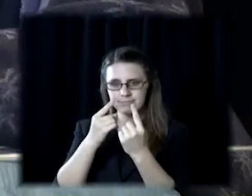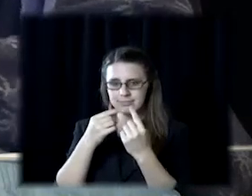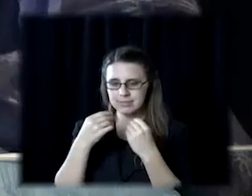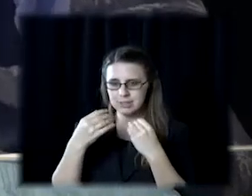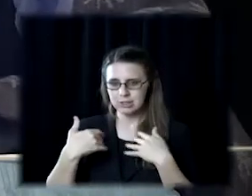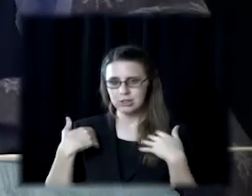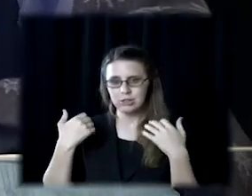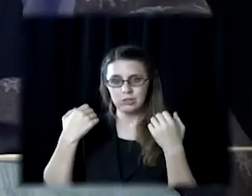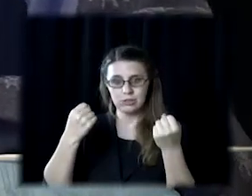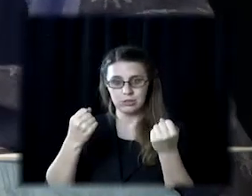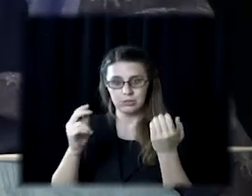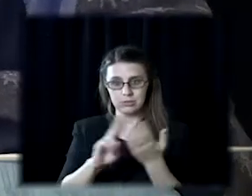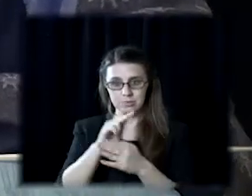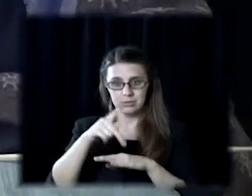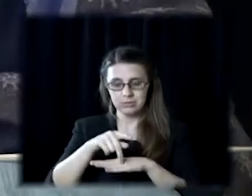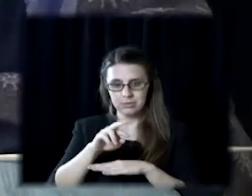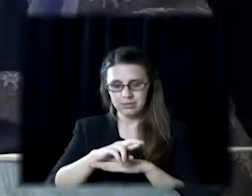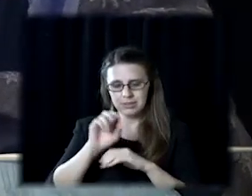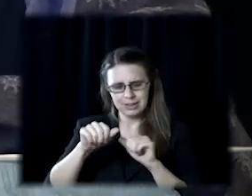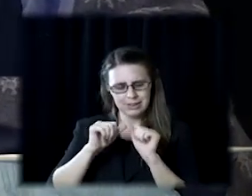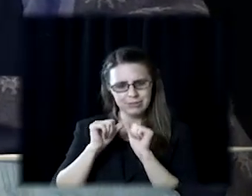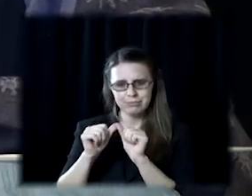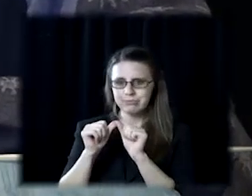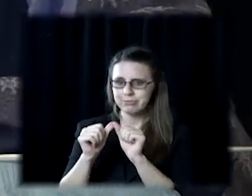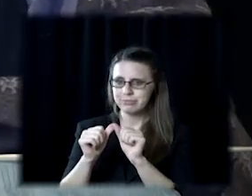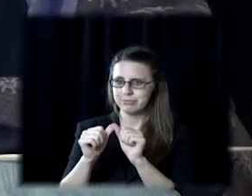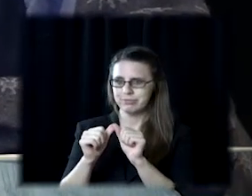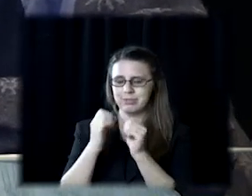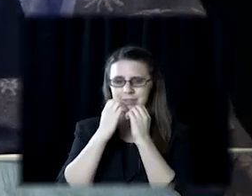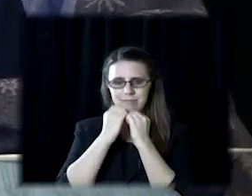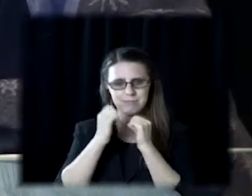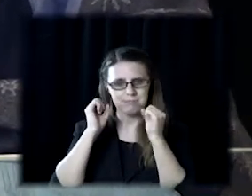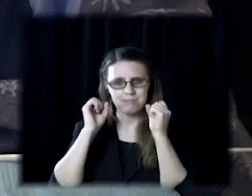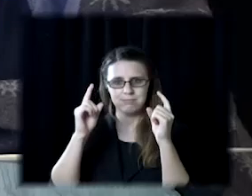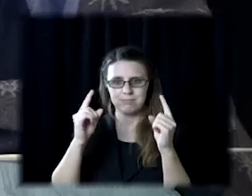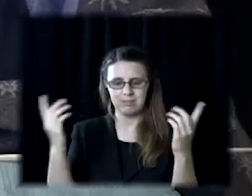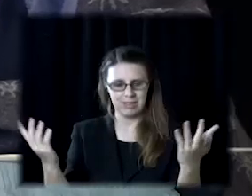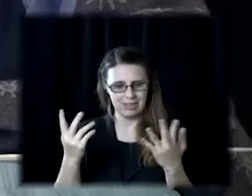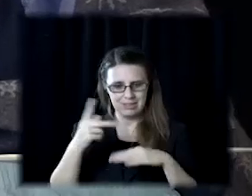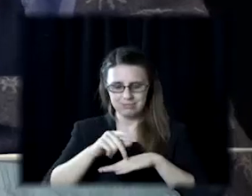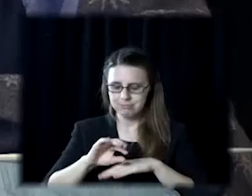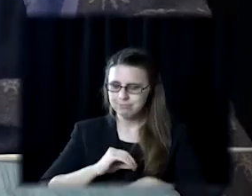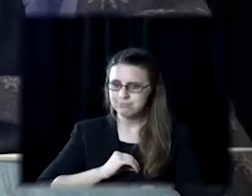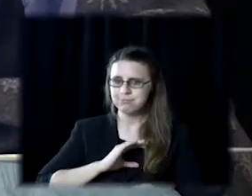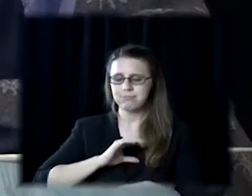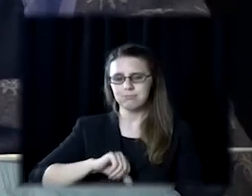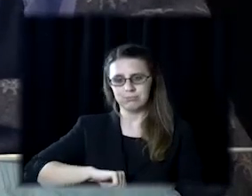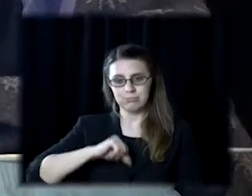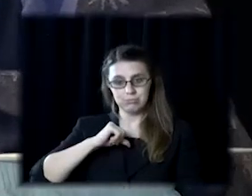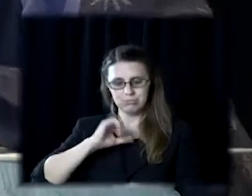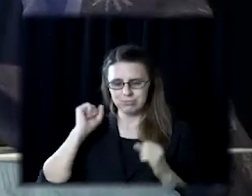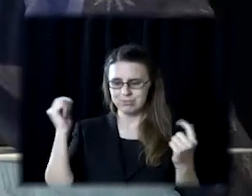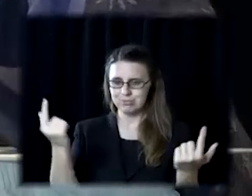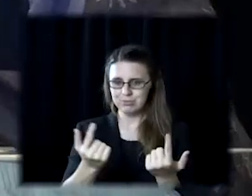capacity to continue to be the jewel of this island that everyone believes it is. I think everyone shares that, and that